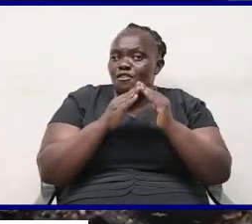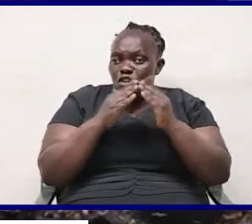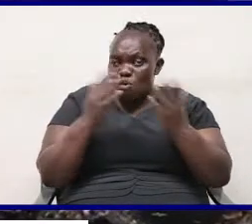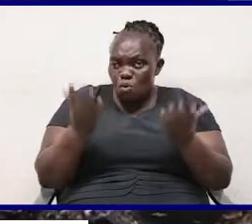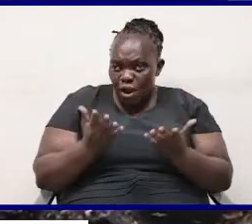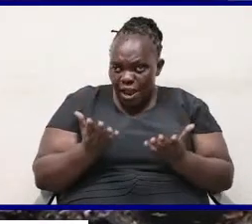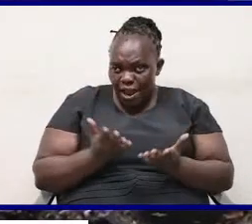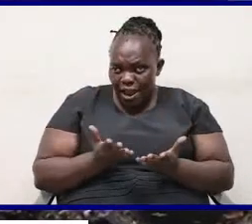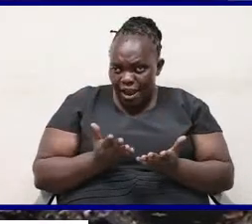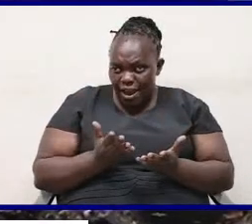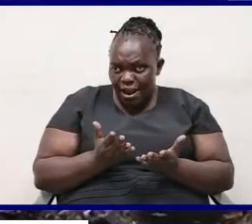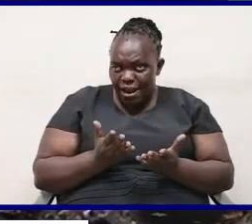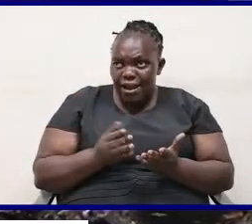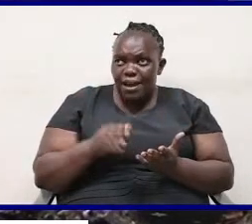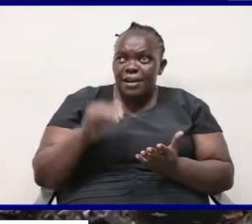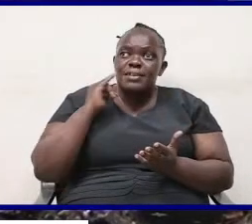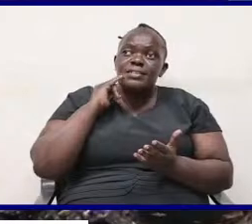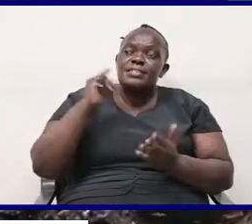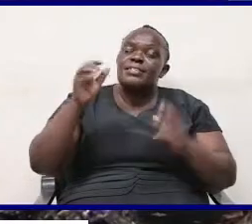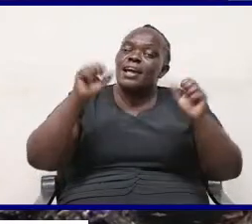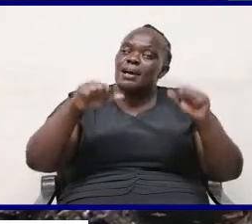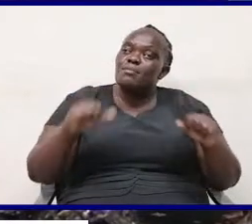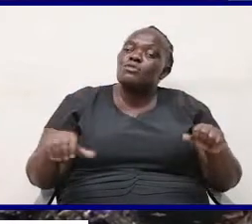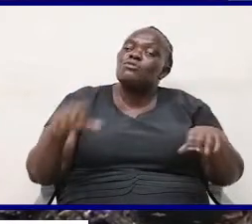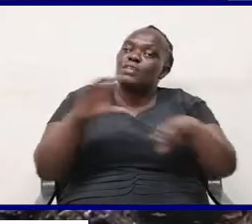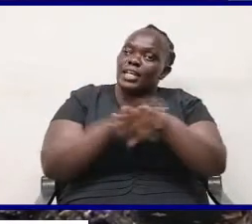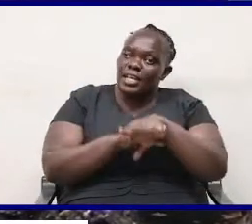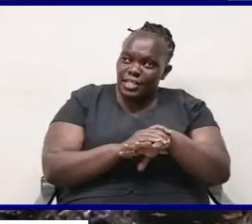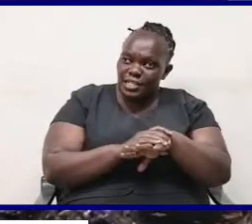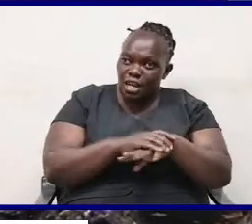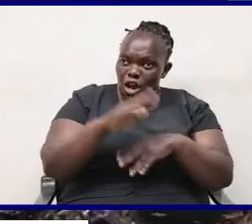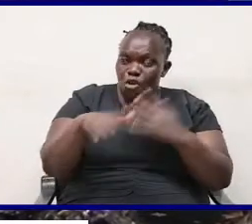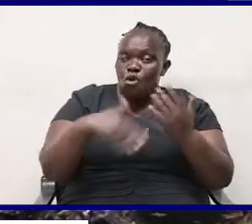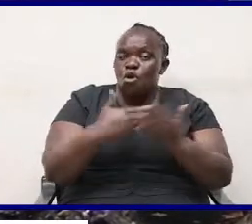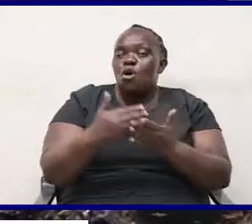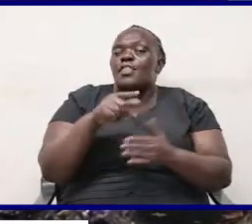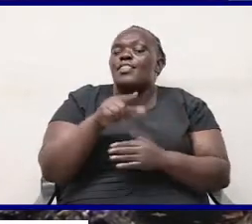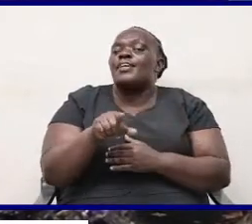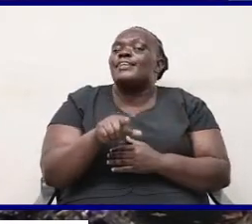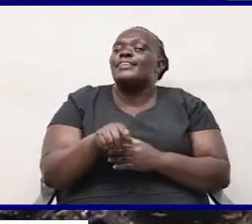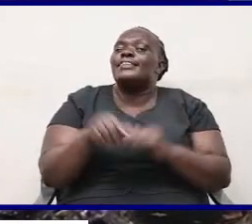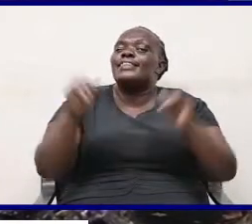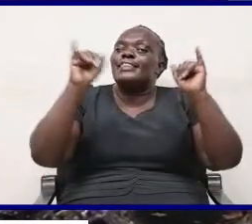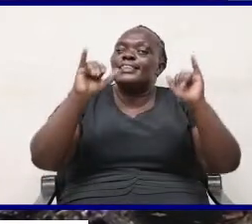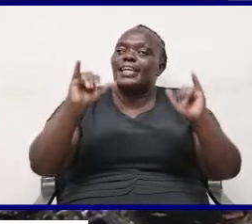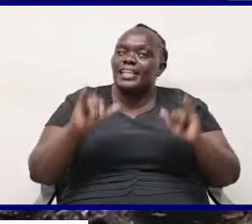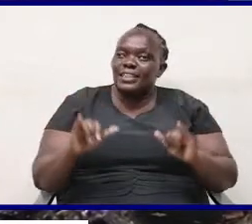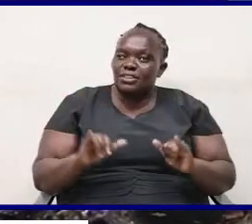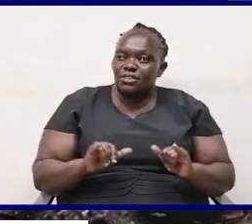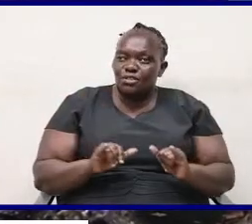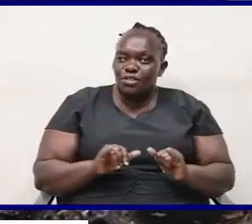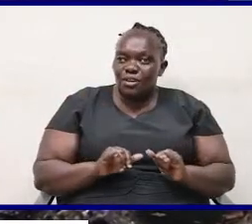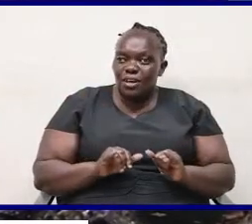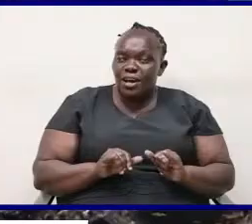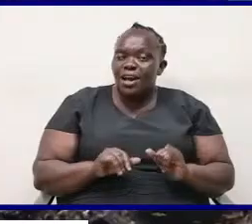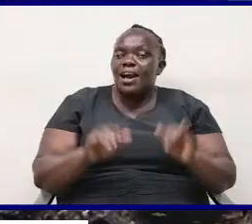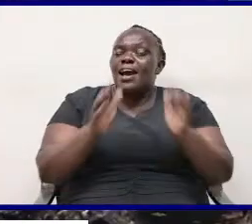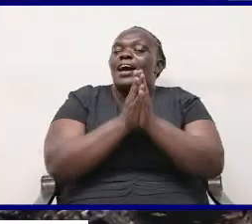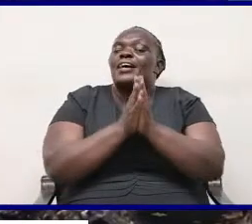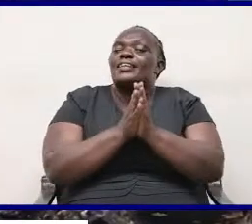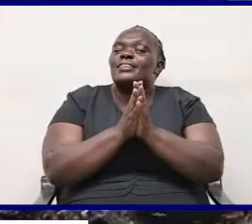where he's able to attract all this international and